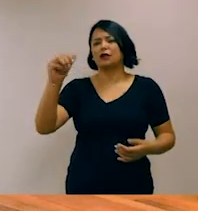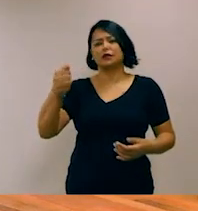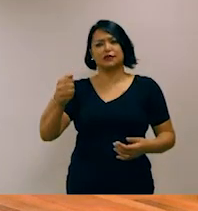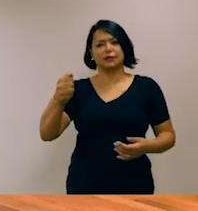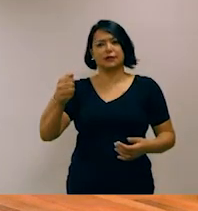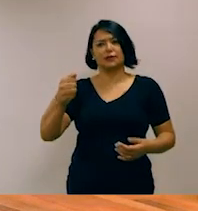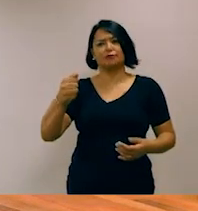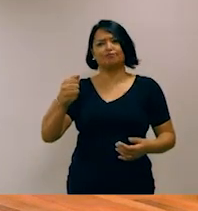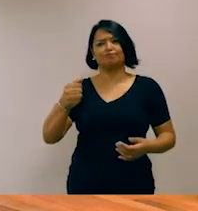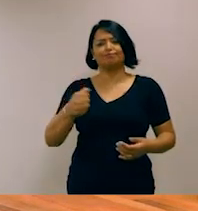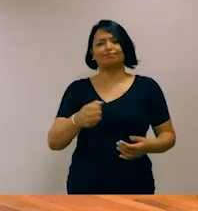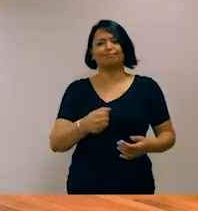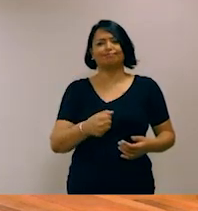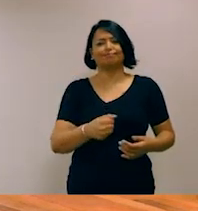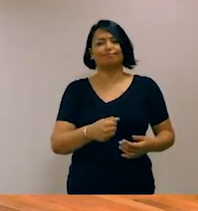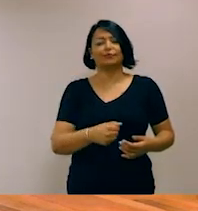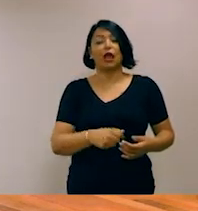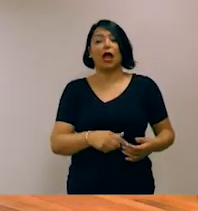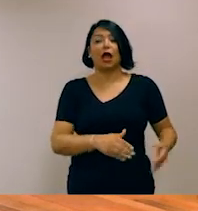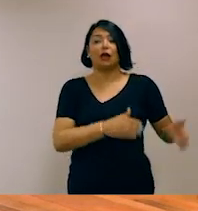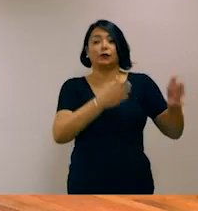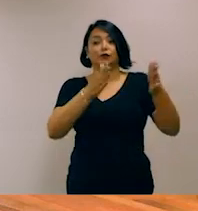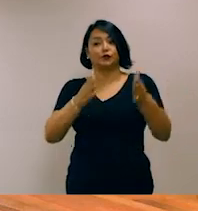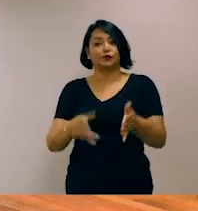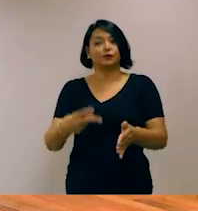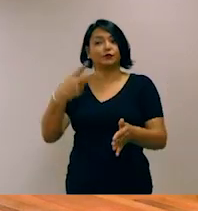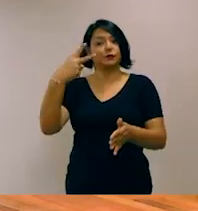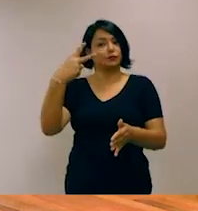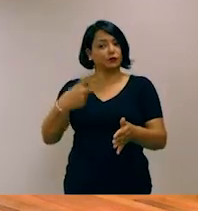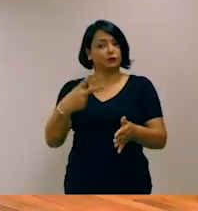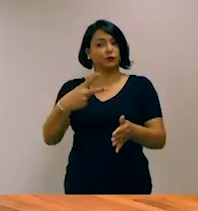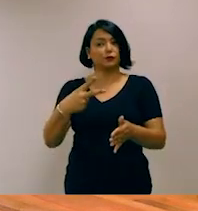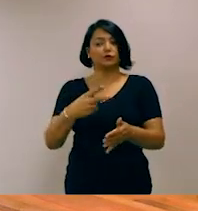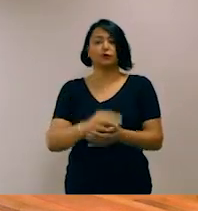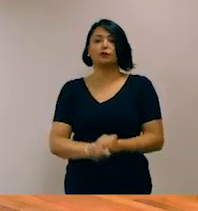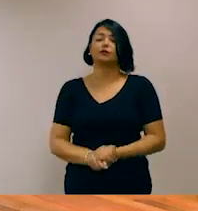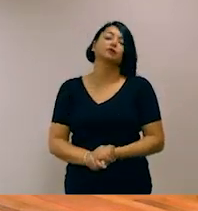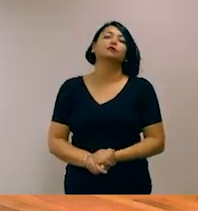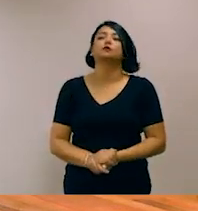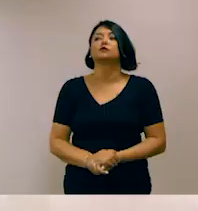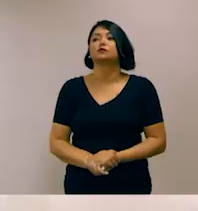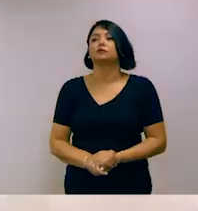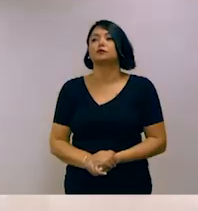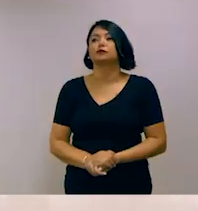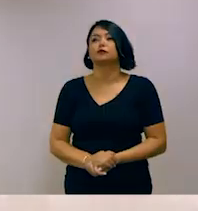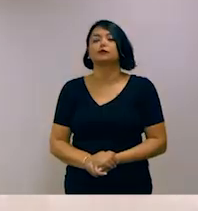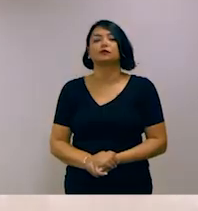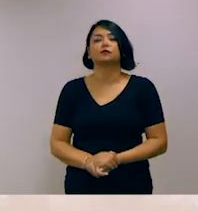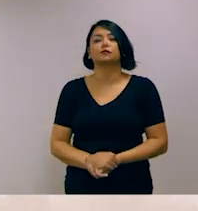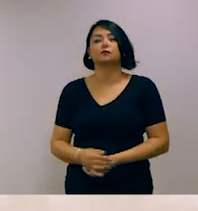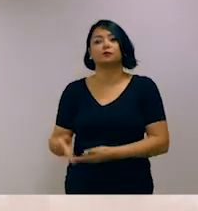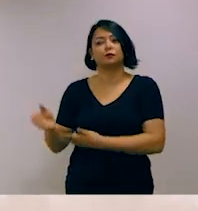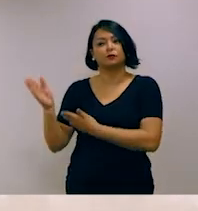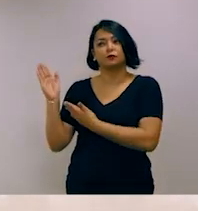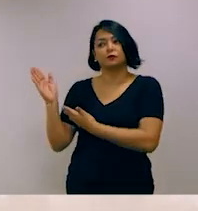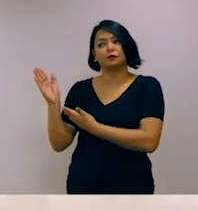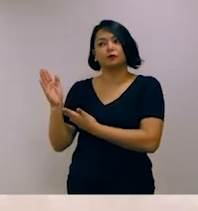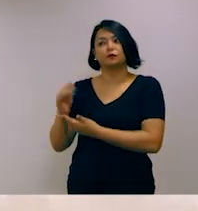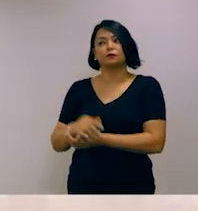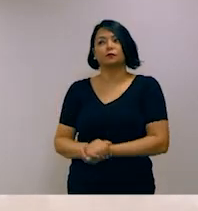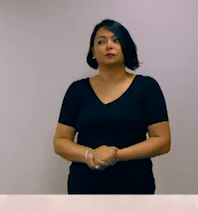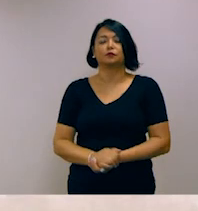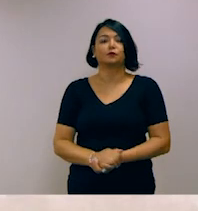many, but the process was already 87% accurate. And then we went to phase two. In phase